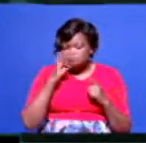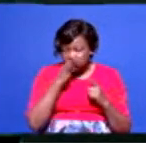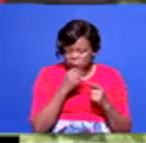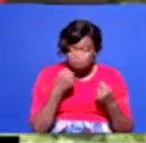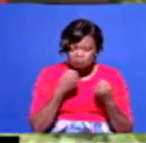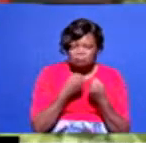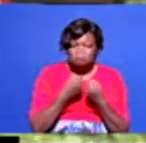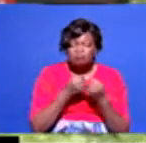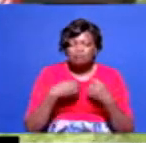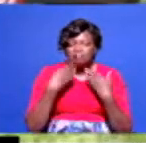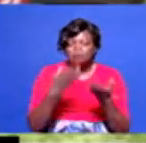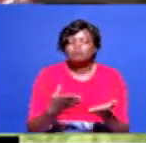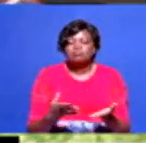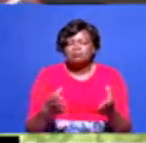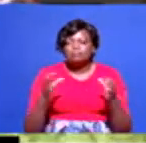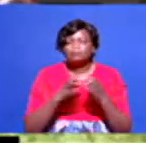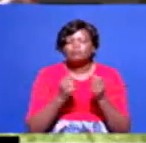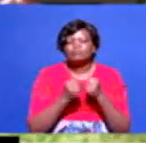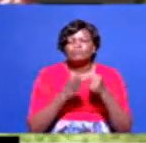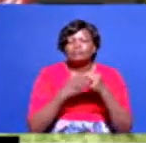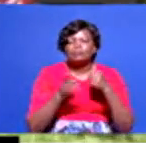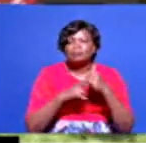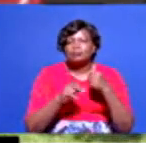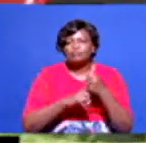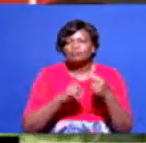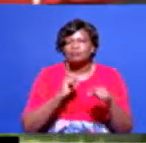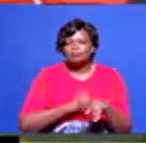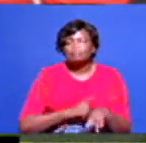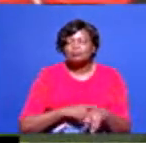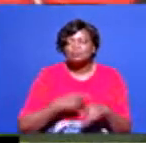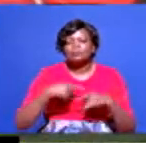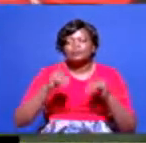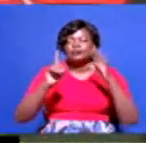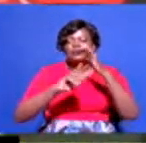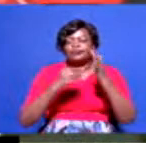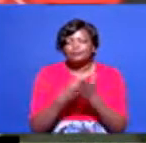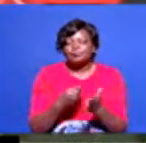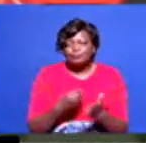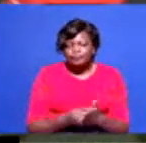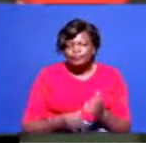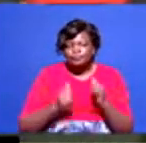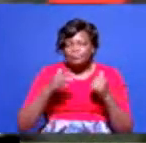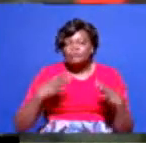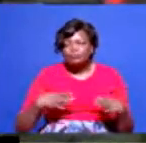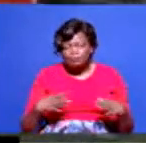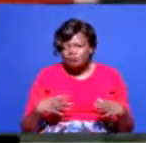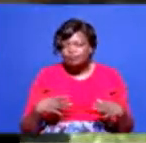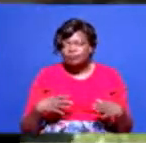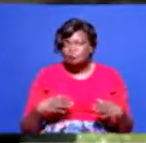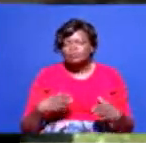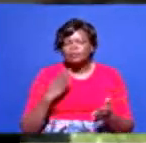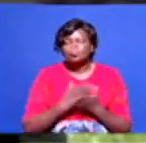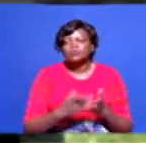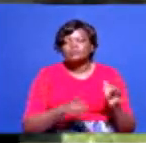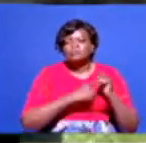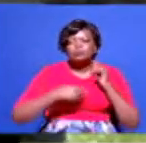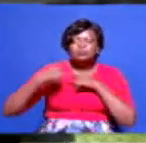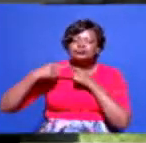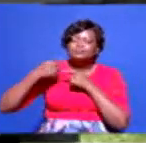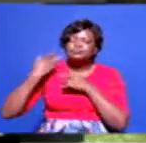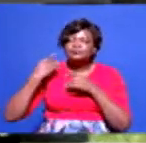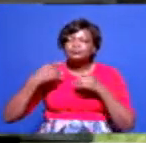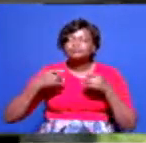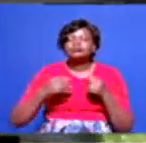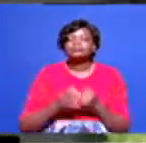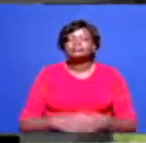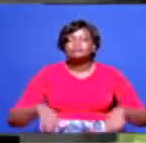club in 1976 when the late Kibaki was Minister for Finance. To sportsmen, the legacy of the former president is a defined cash reward